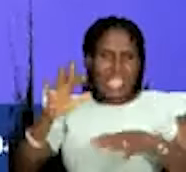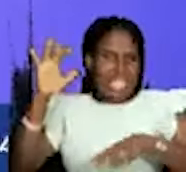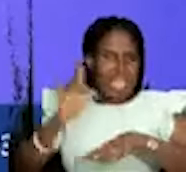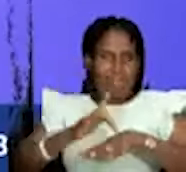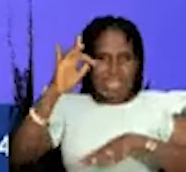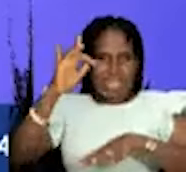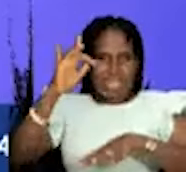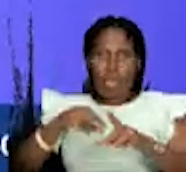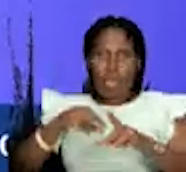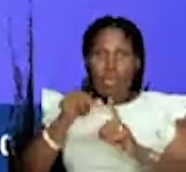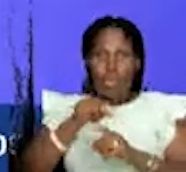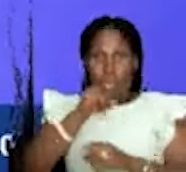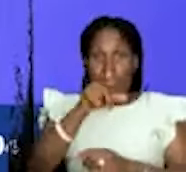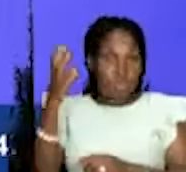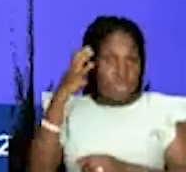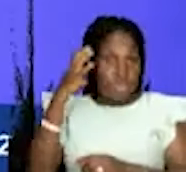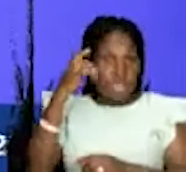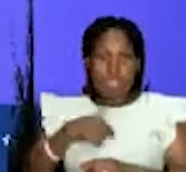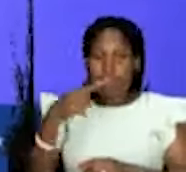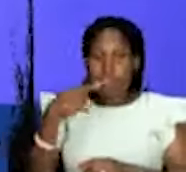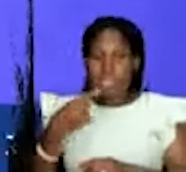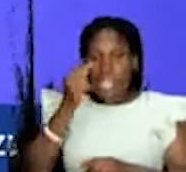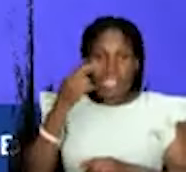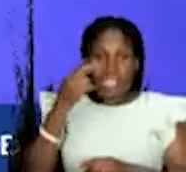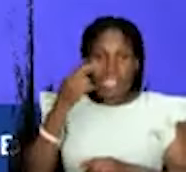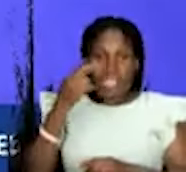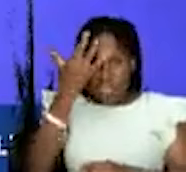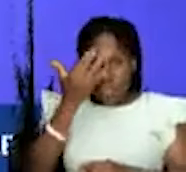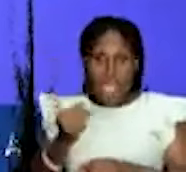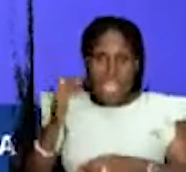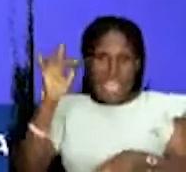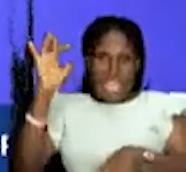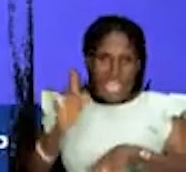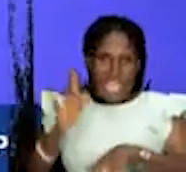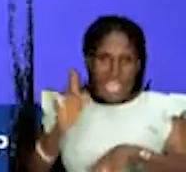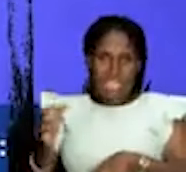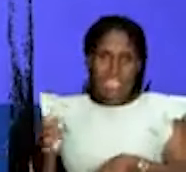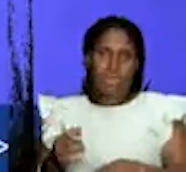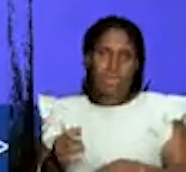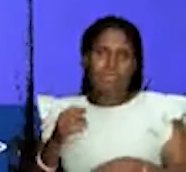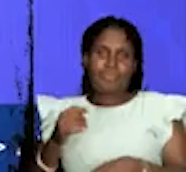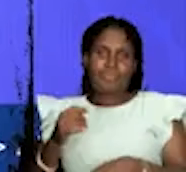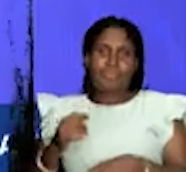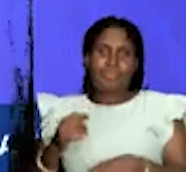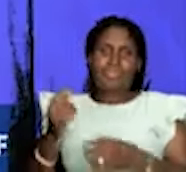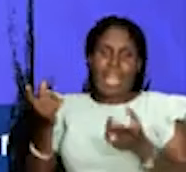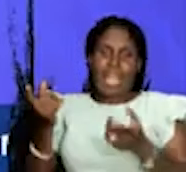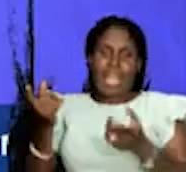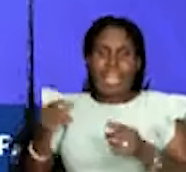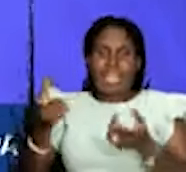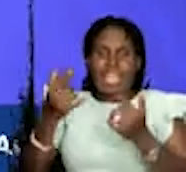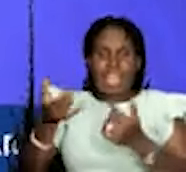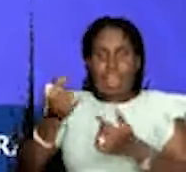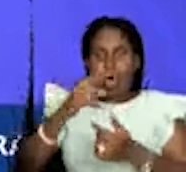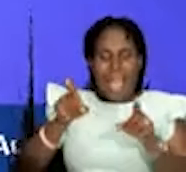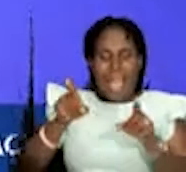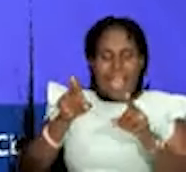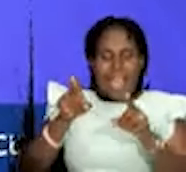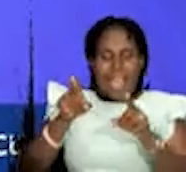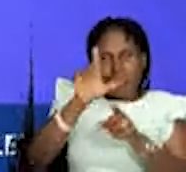why impartations happen is that they come as the Spirit of the Word. Ezekiel chapter 2 and verse